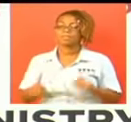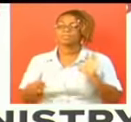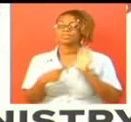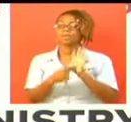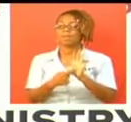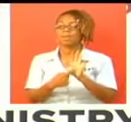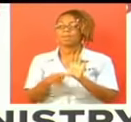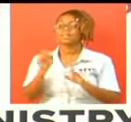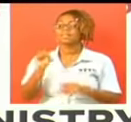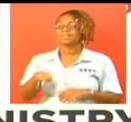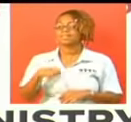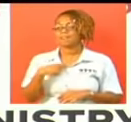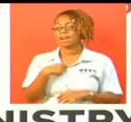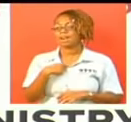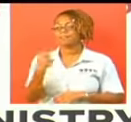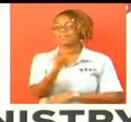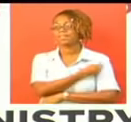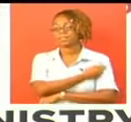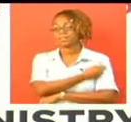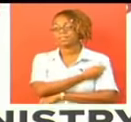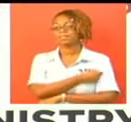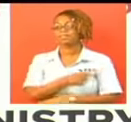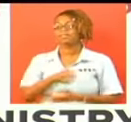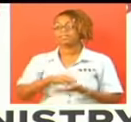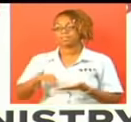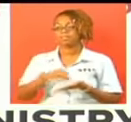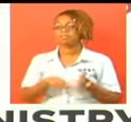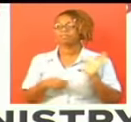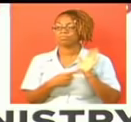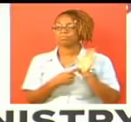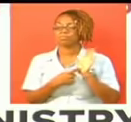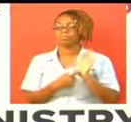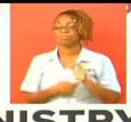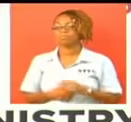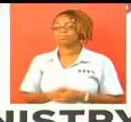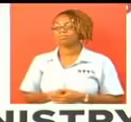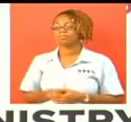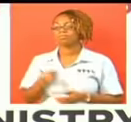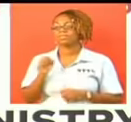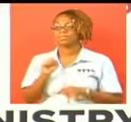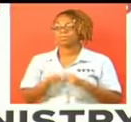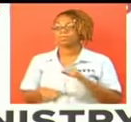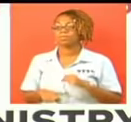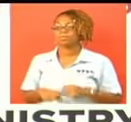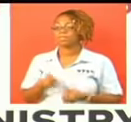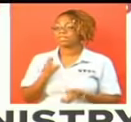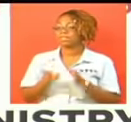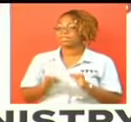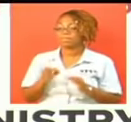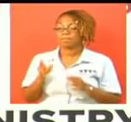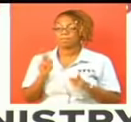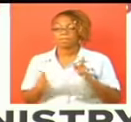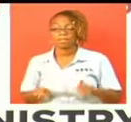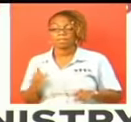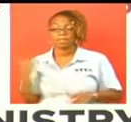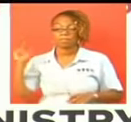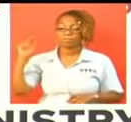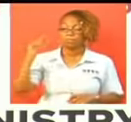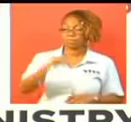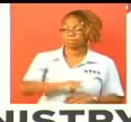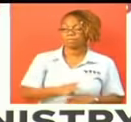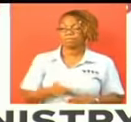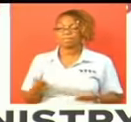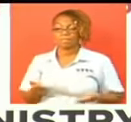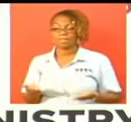of itself reduces the probability that someone is coming in with the virus. The other things that remain